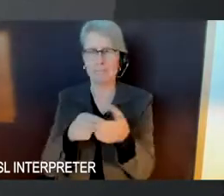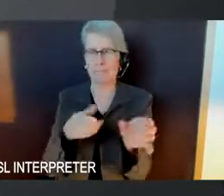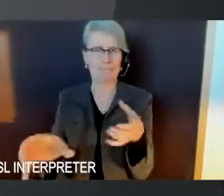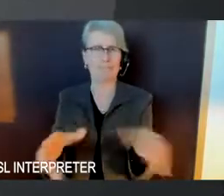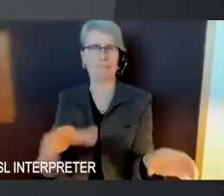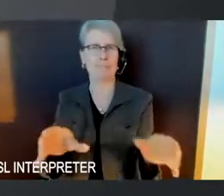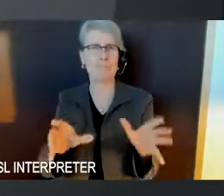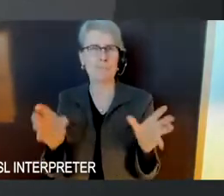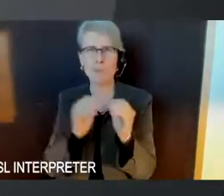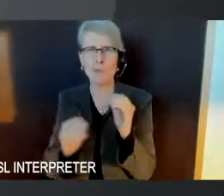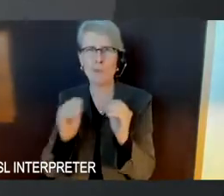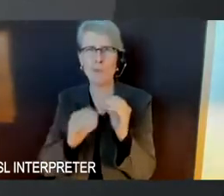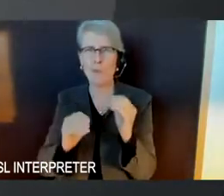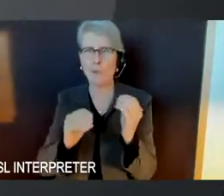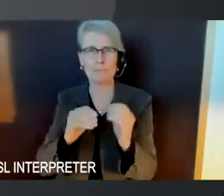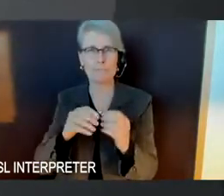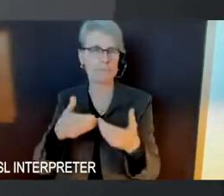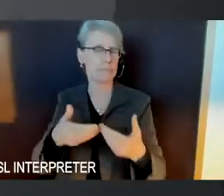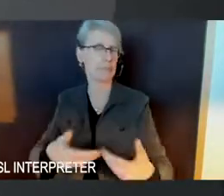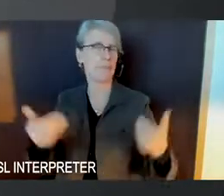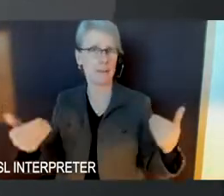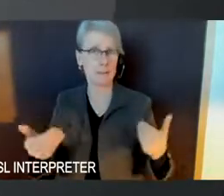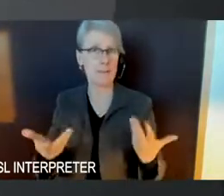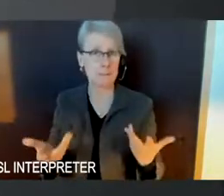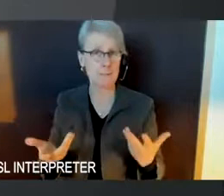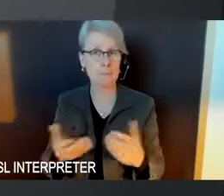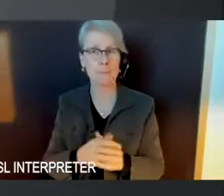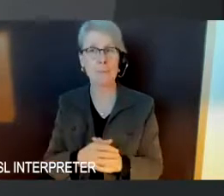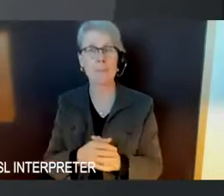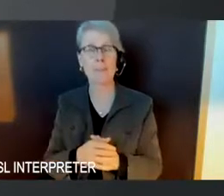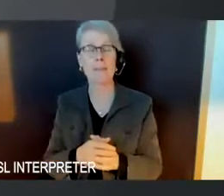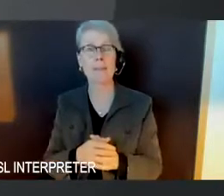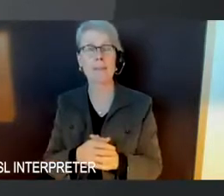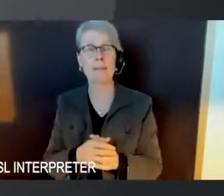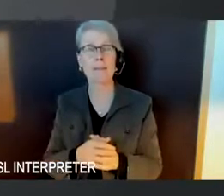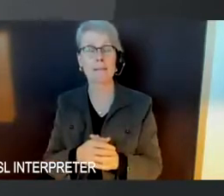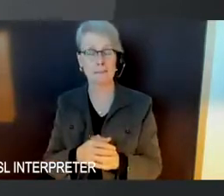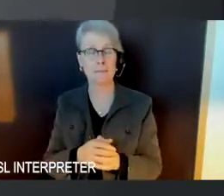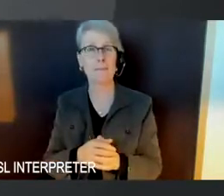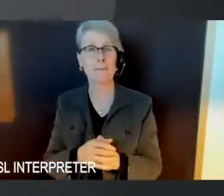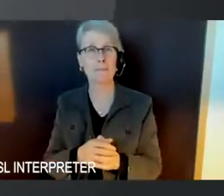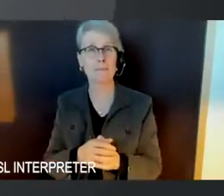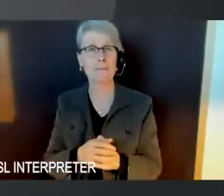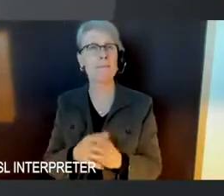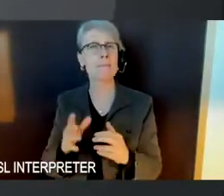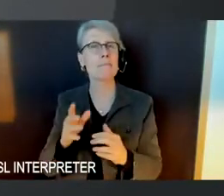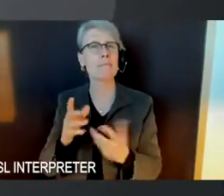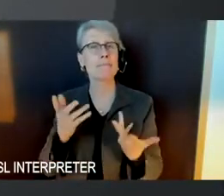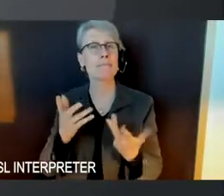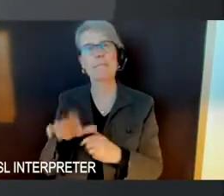and it's reinforcing, it's creating deeper and deeper and deeper divides. Yet when we look